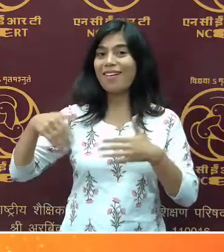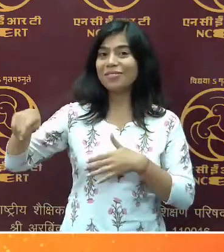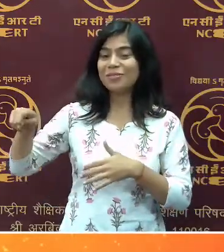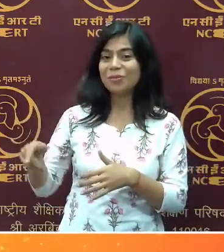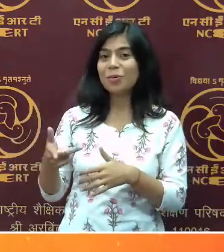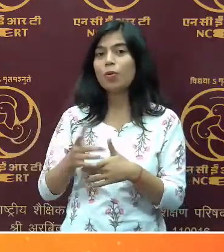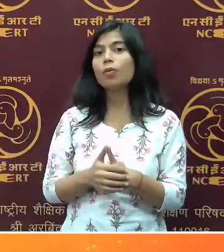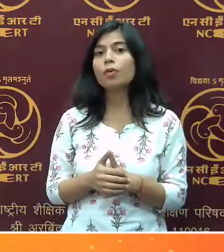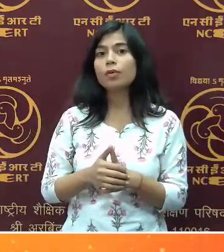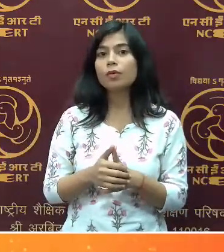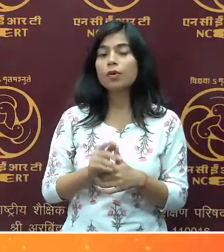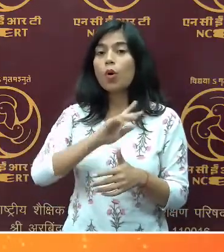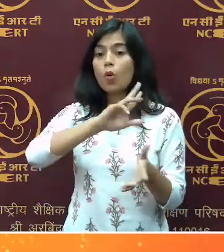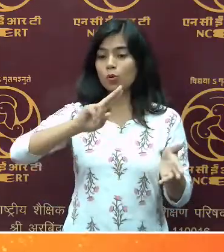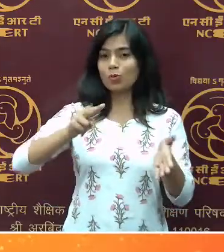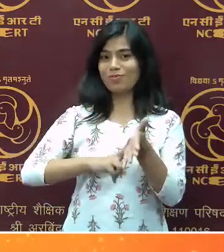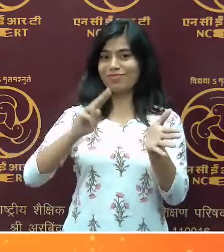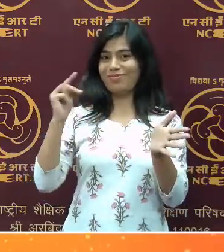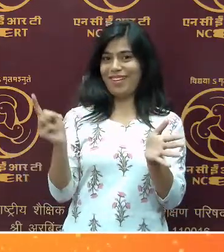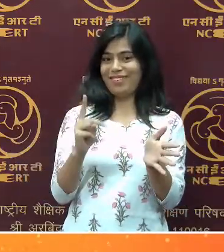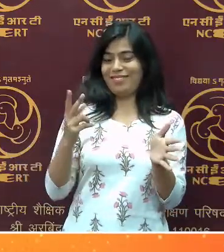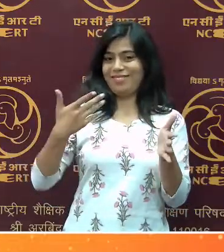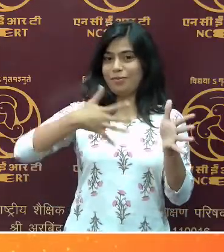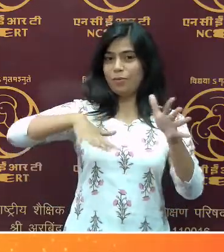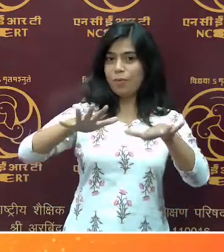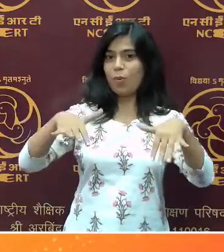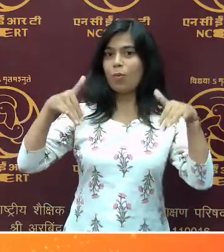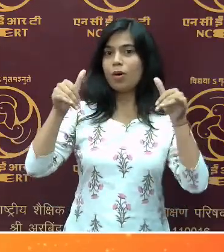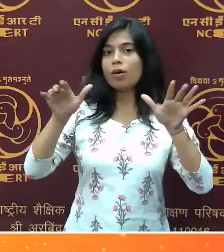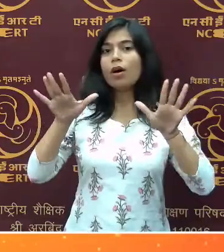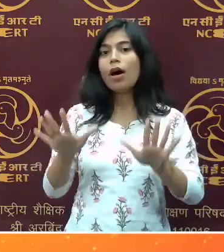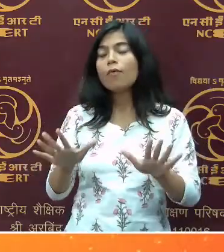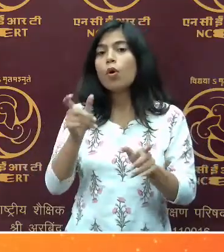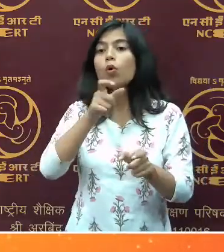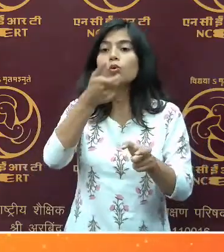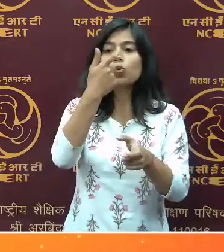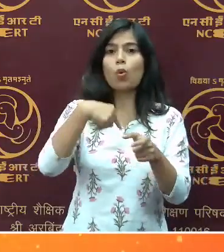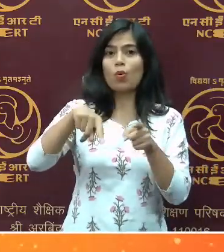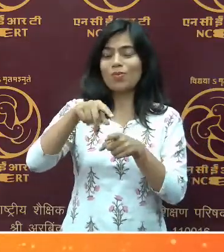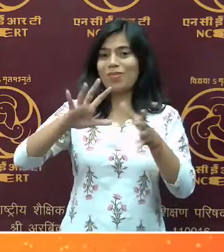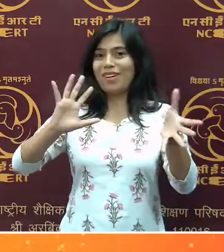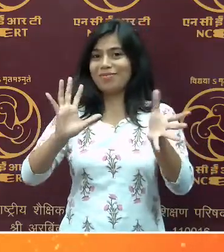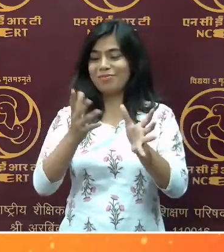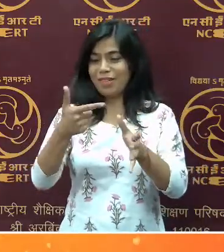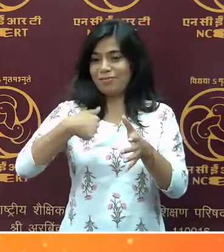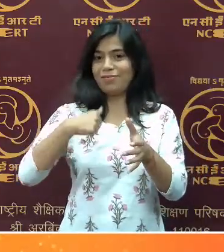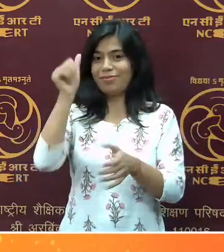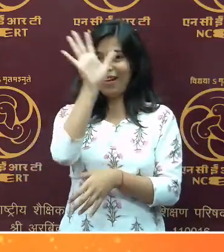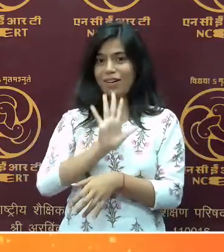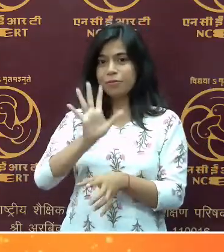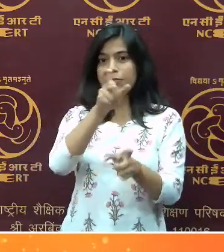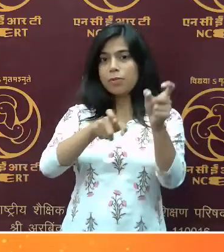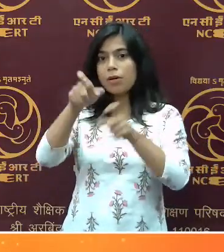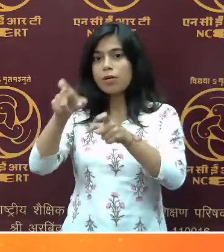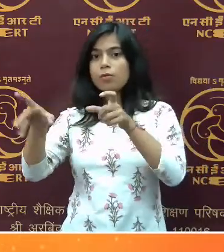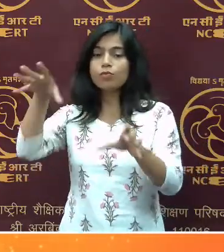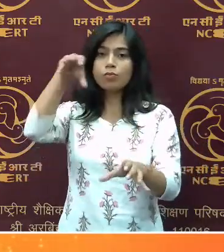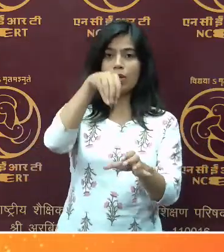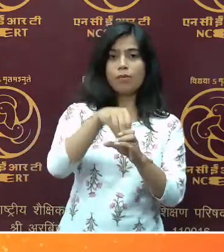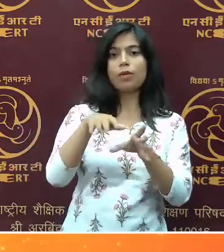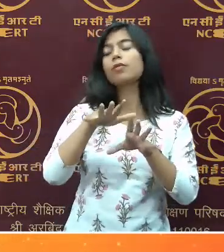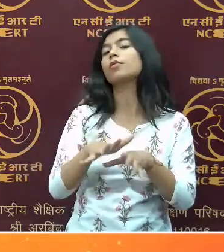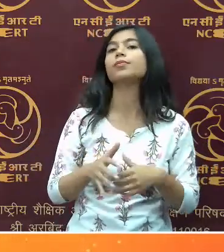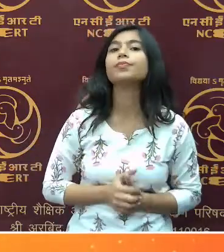legislative body of a nation for its citizens. So, here in India, in our constitution we